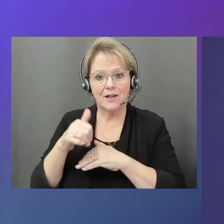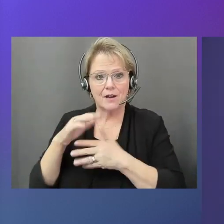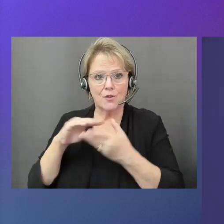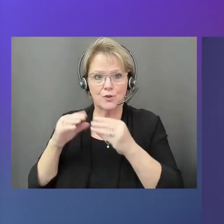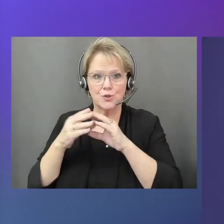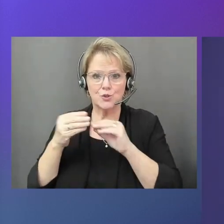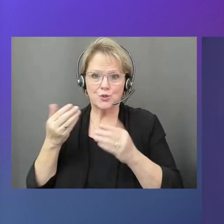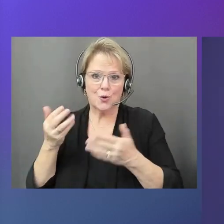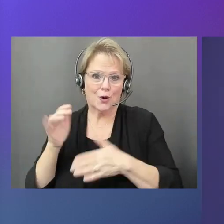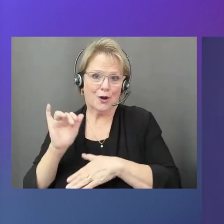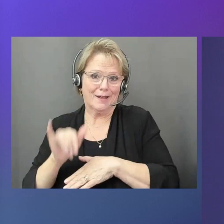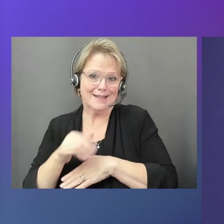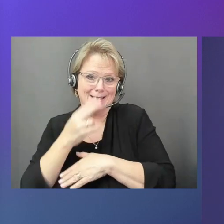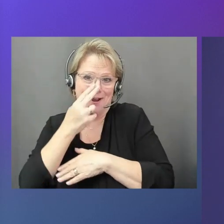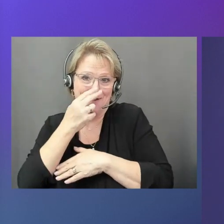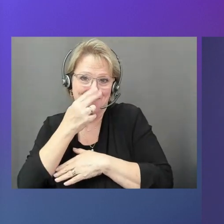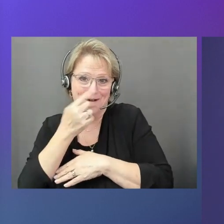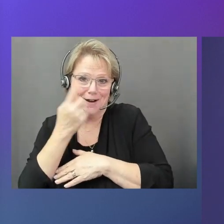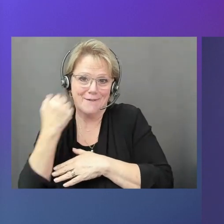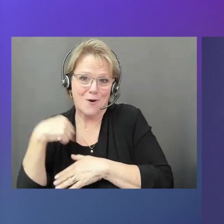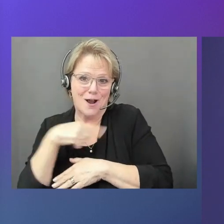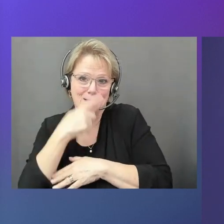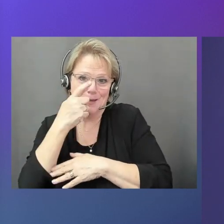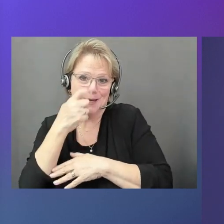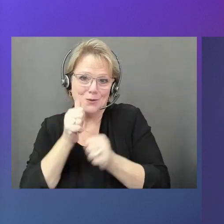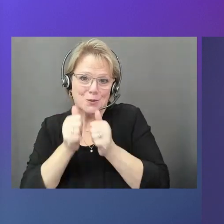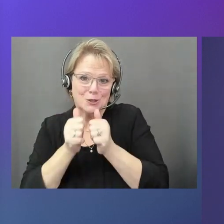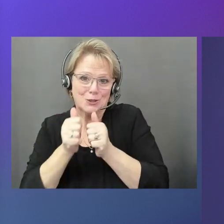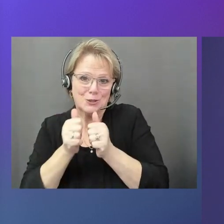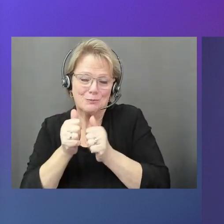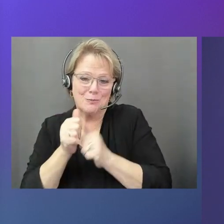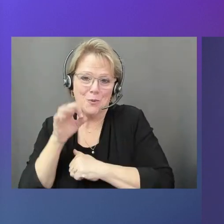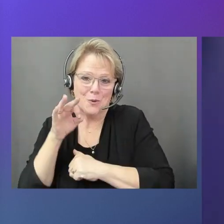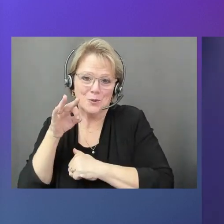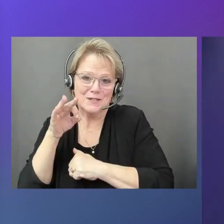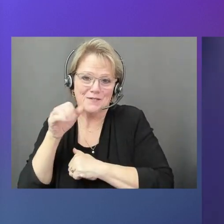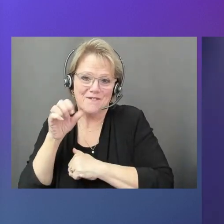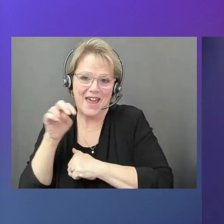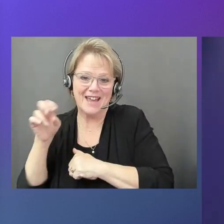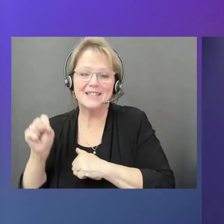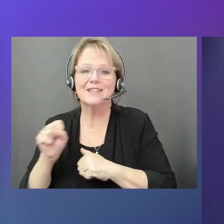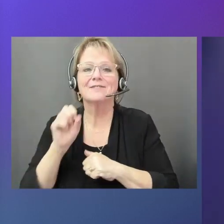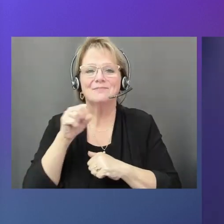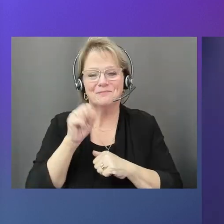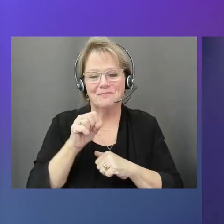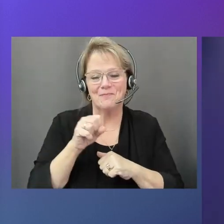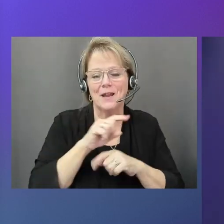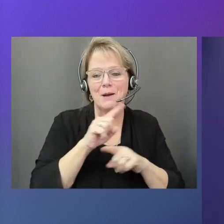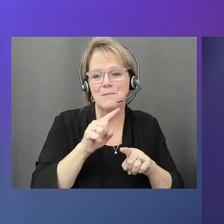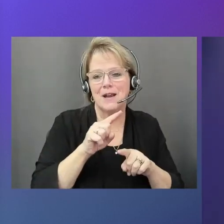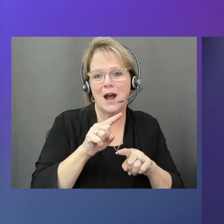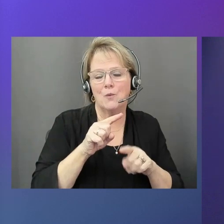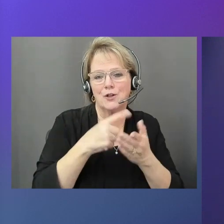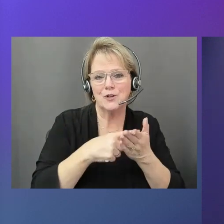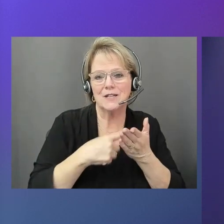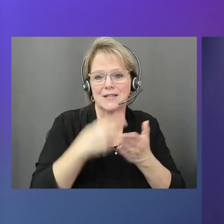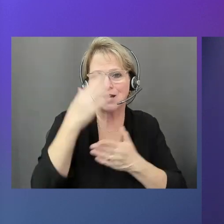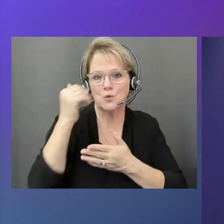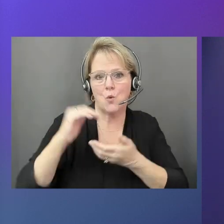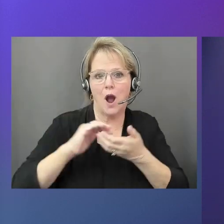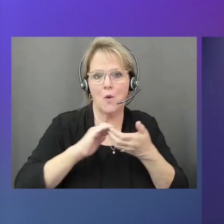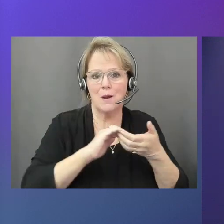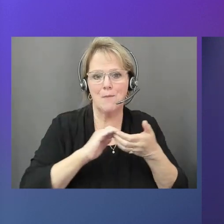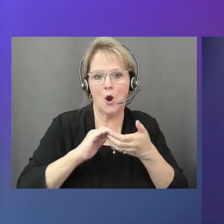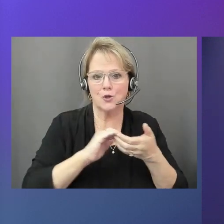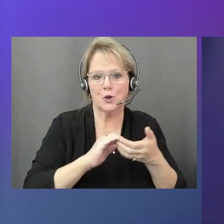the funny bone a little bit for both of us being sports fans. Absolutely, but I do want to step back really quick Okay. and just talk about why we have chosen to partner with Equinix and Exegy. That would be